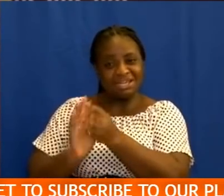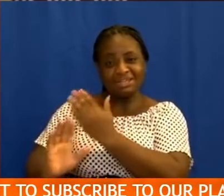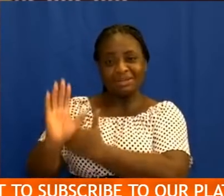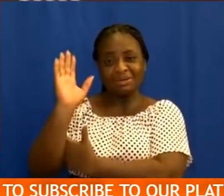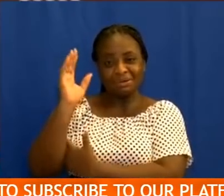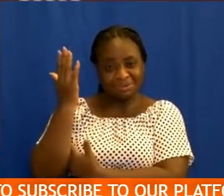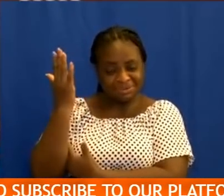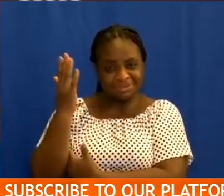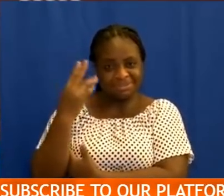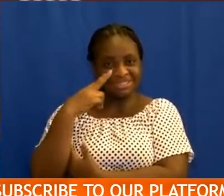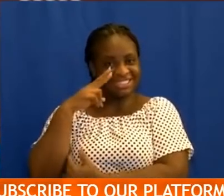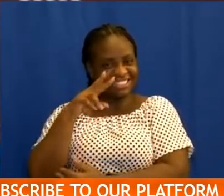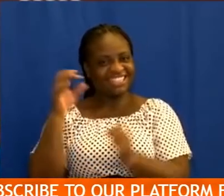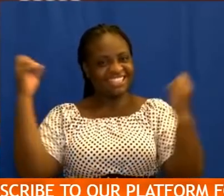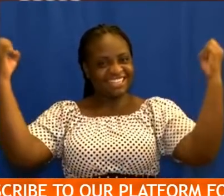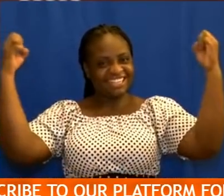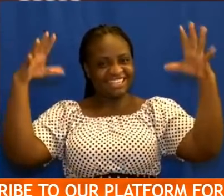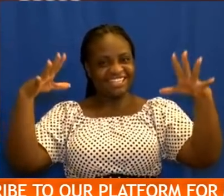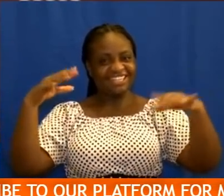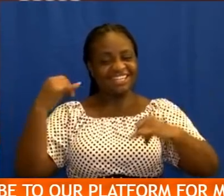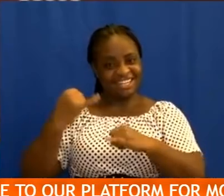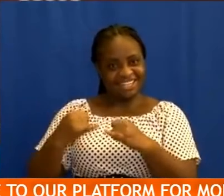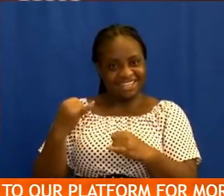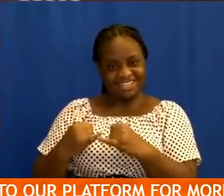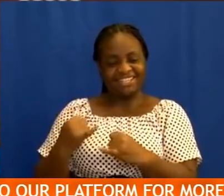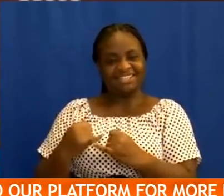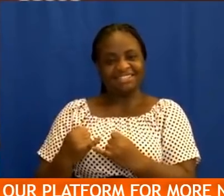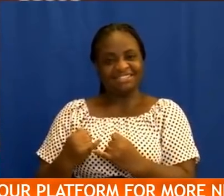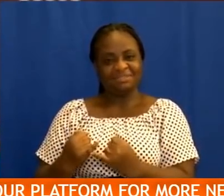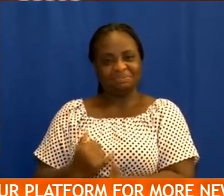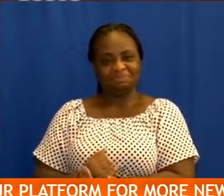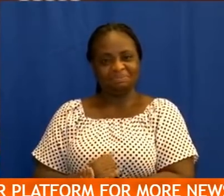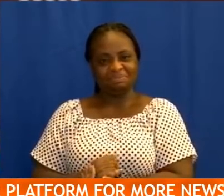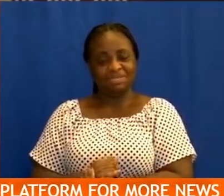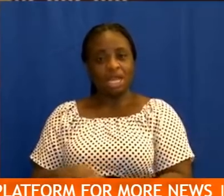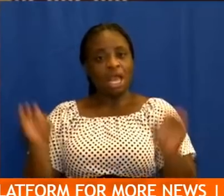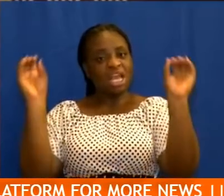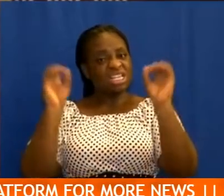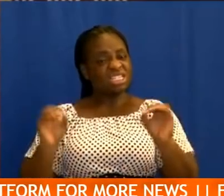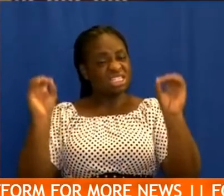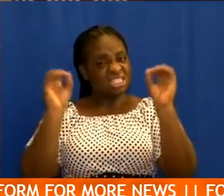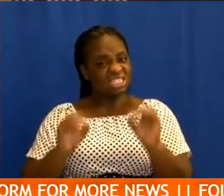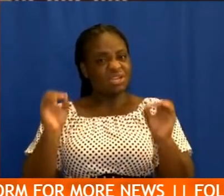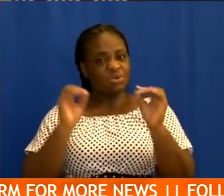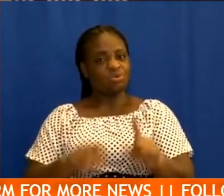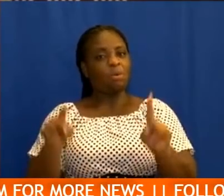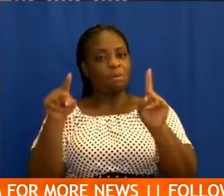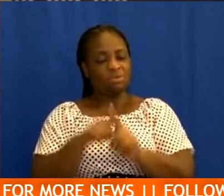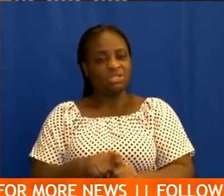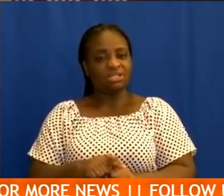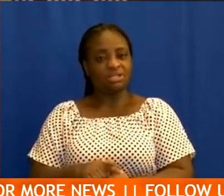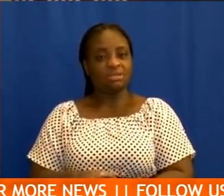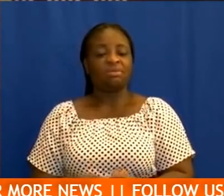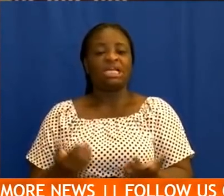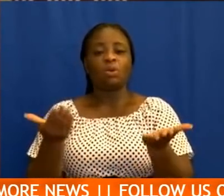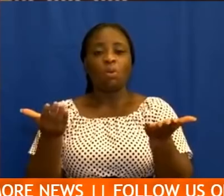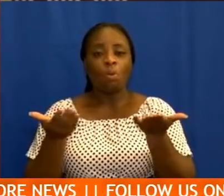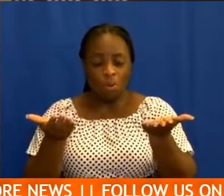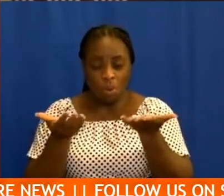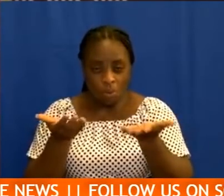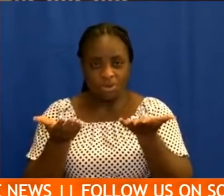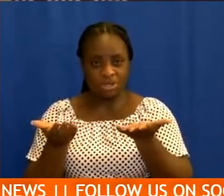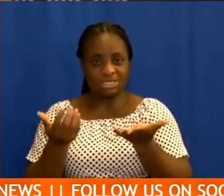Almighty God, we will see the light at the end of this tunnel. Zero active cases. That